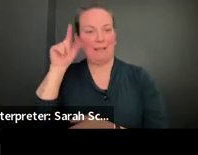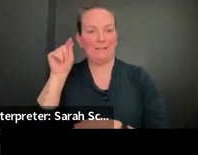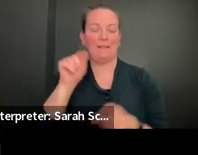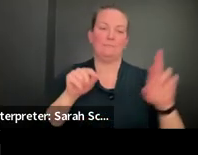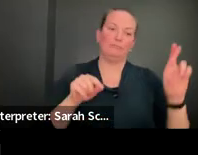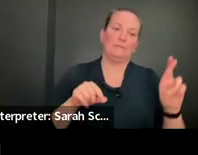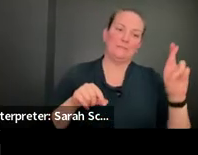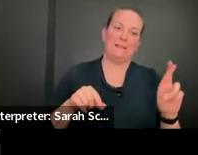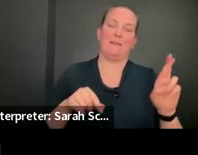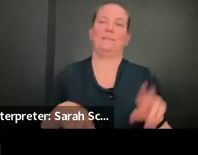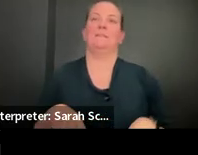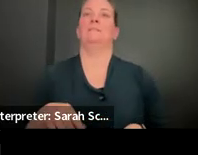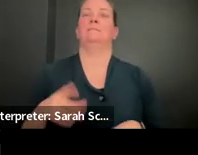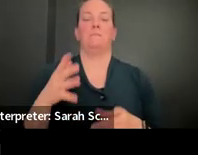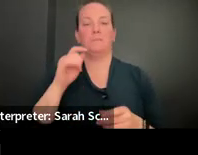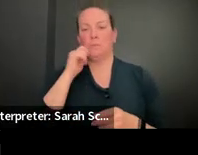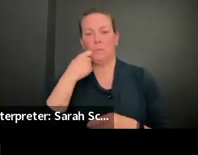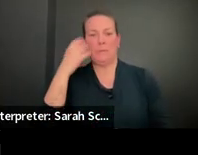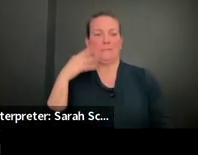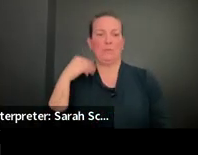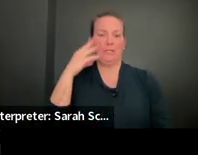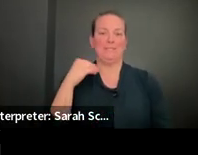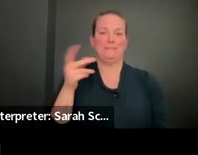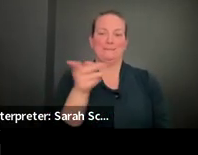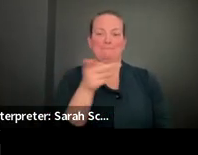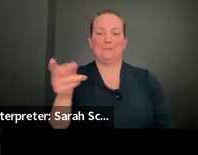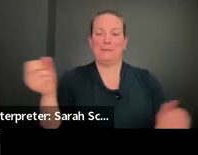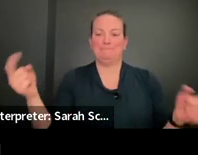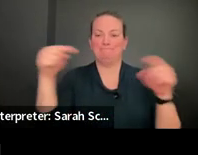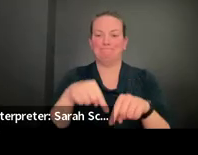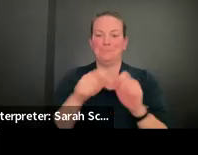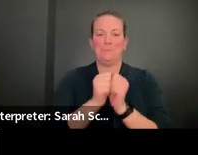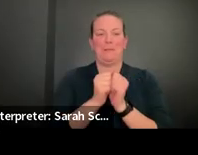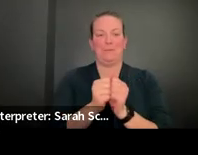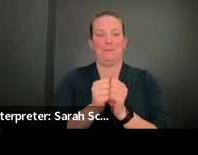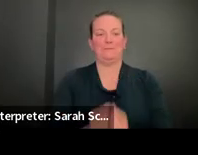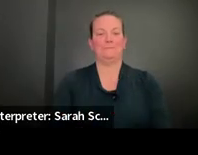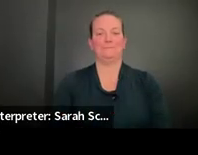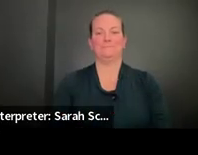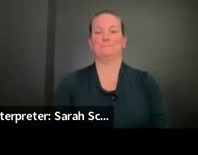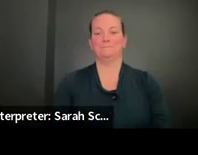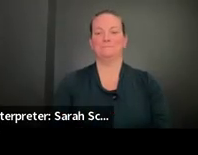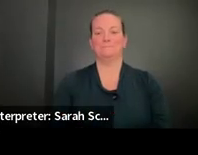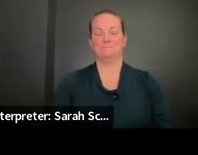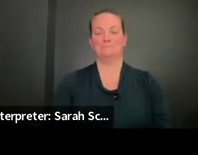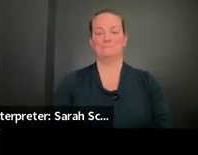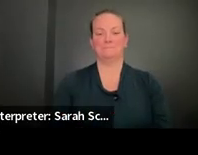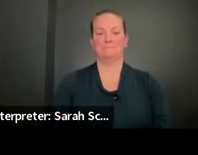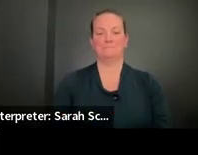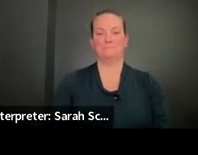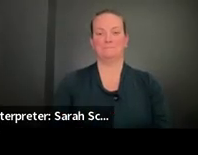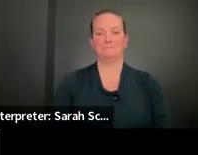it was a very cool experience for them to be able to share this experience in the summer.